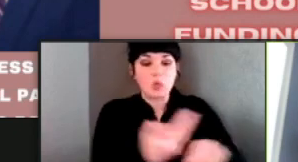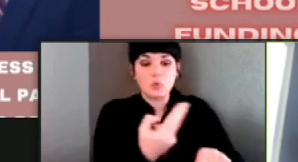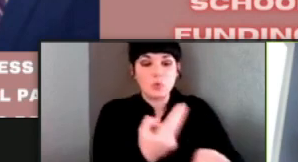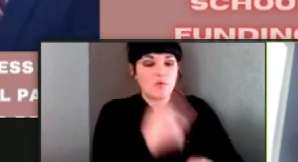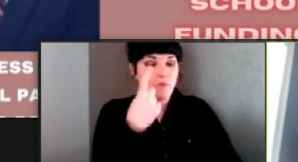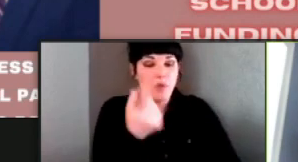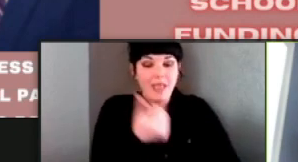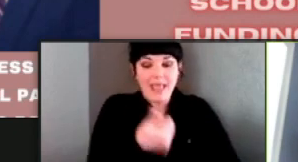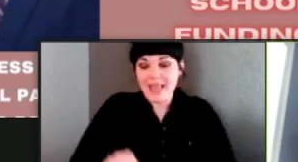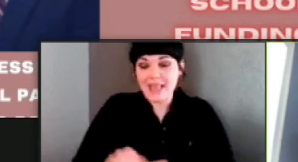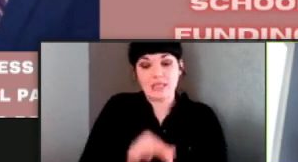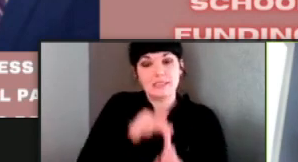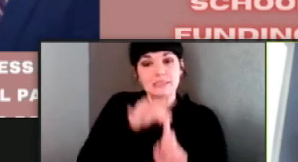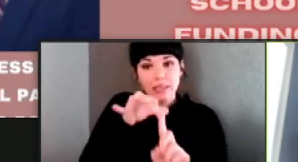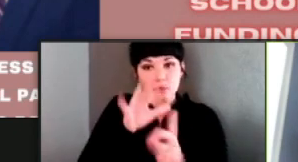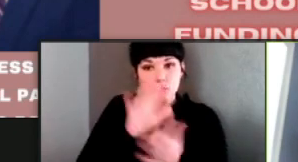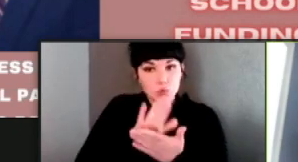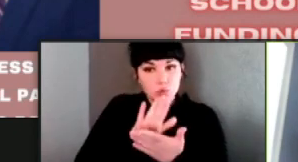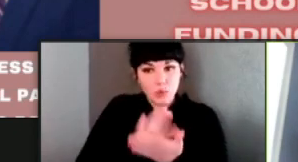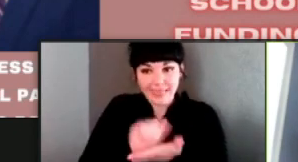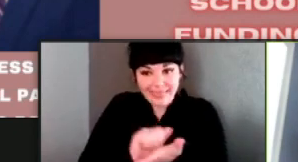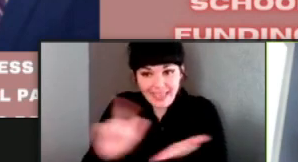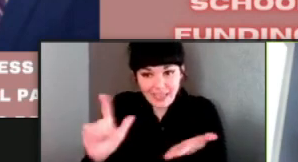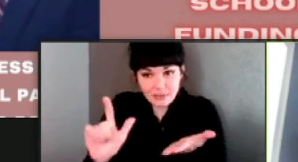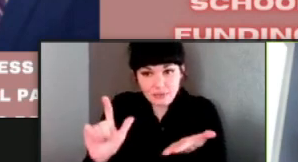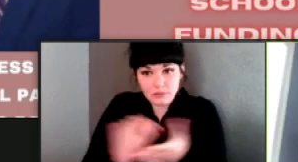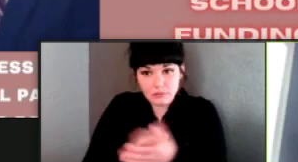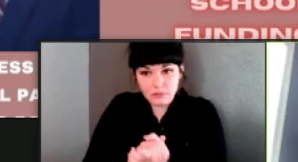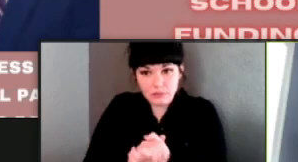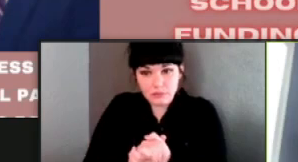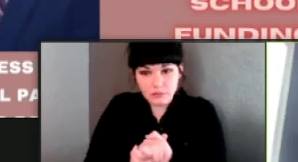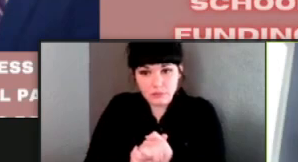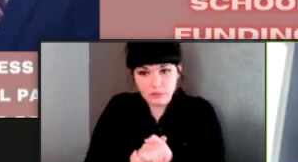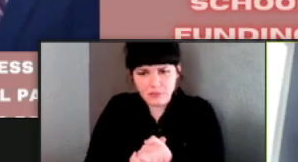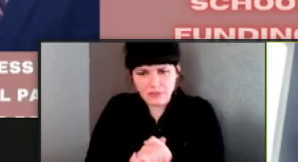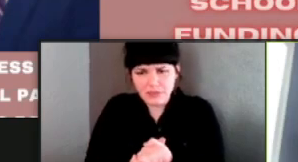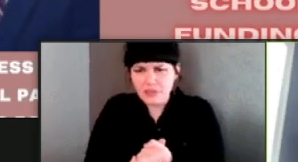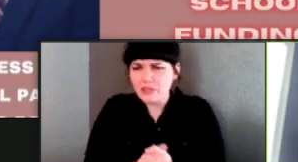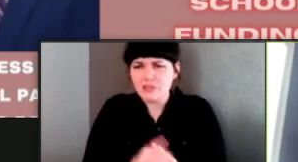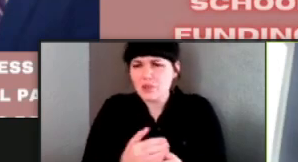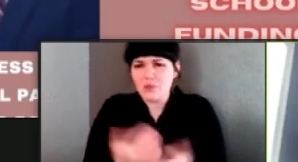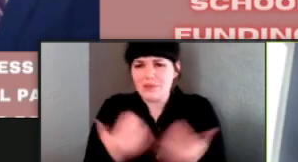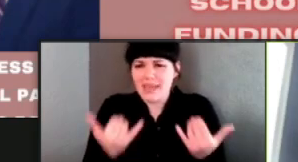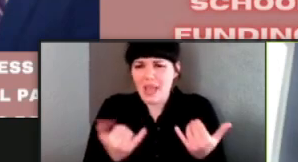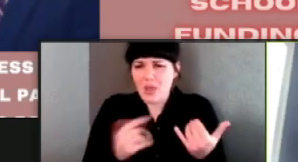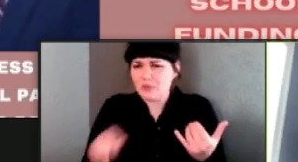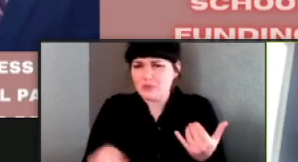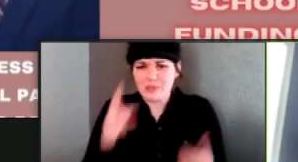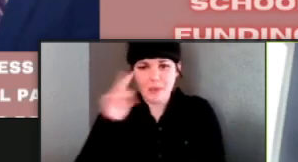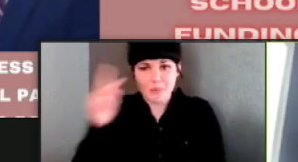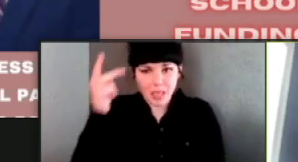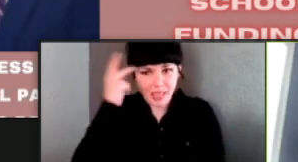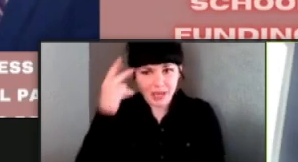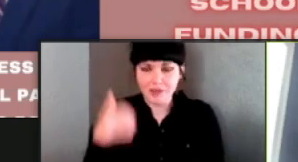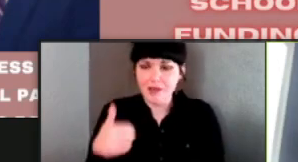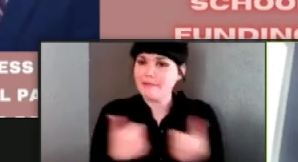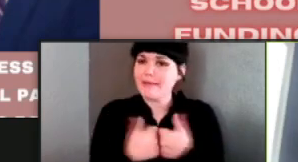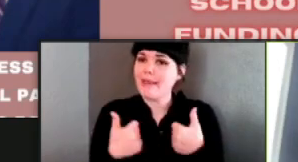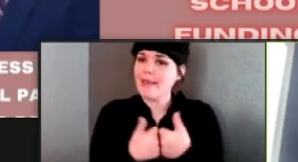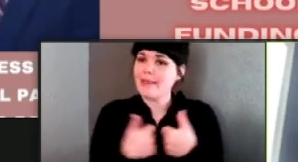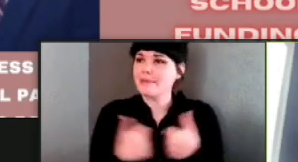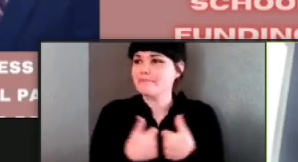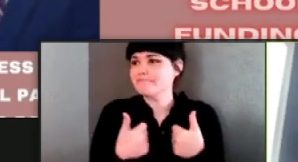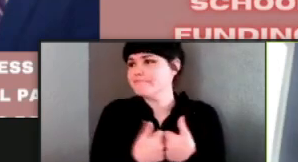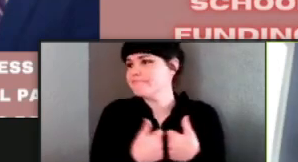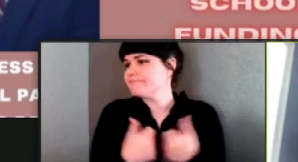schools. What they're doing now is nothing more than a political game. It's just to see who blinks first